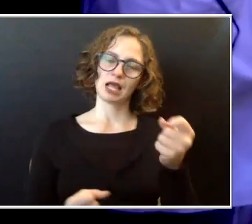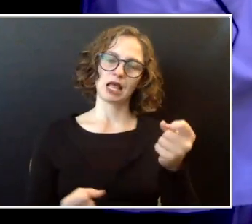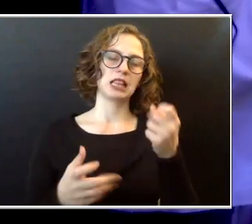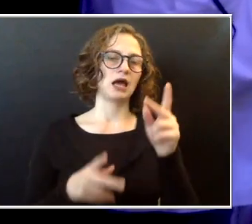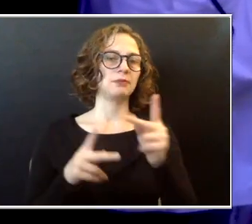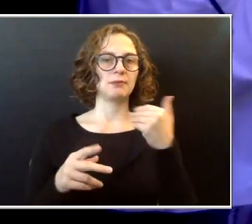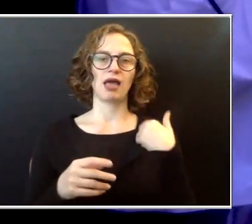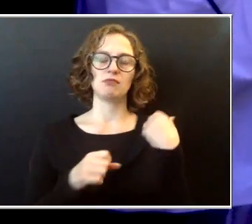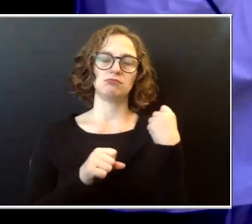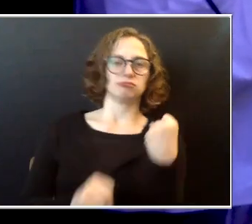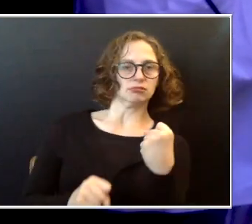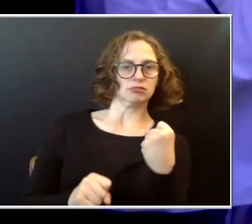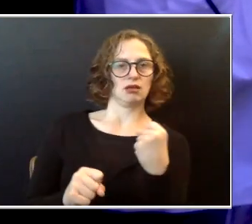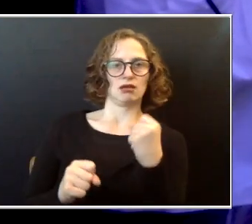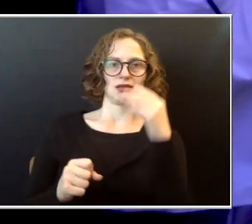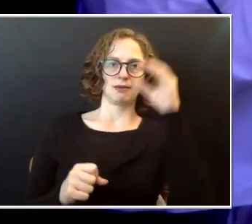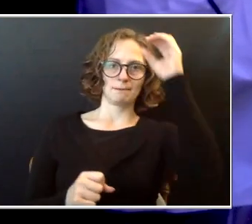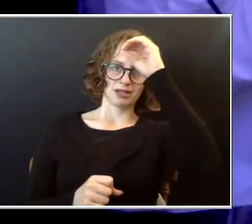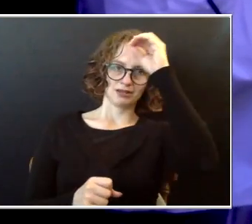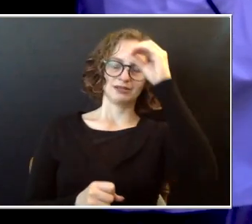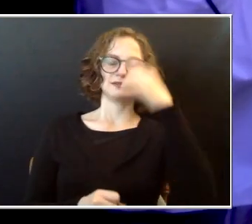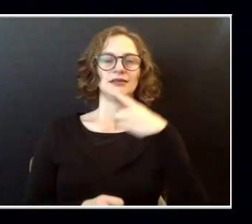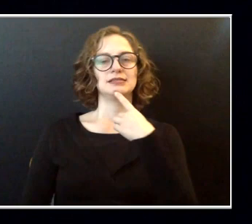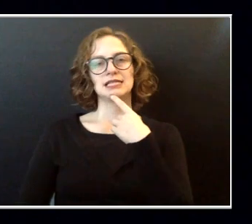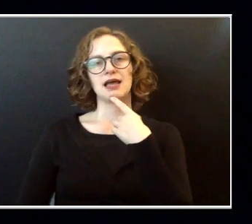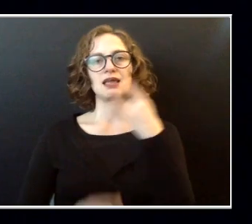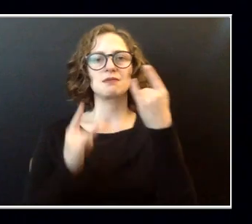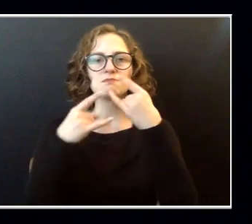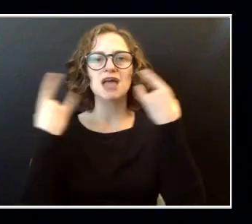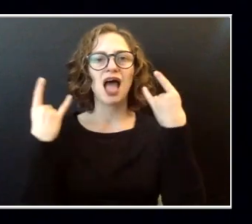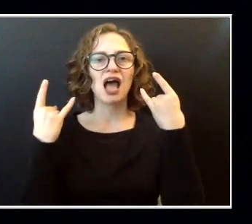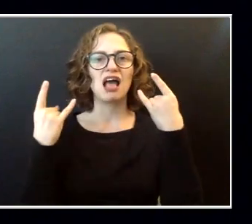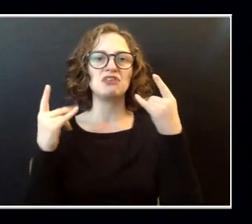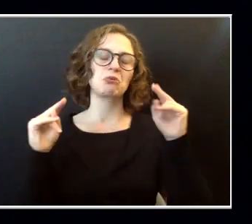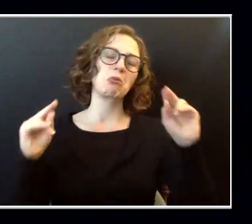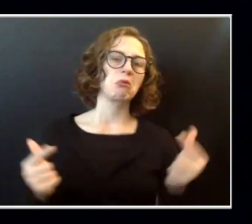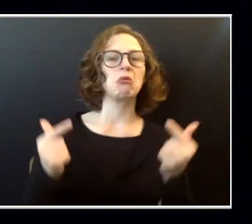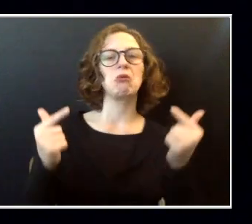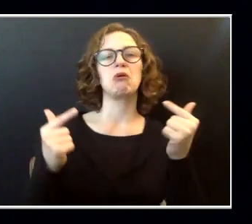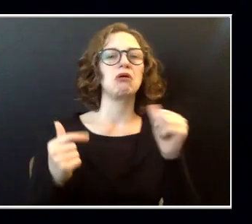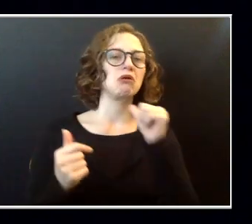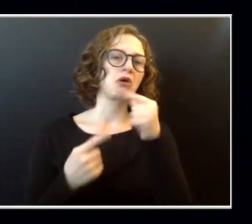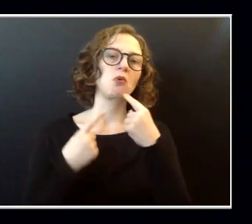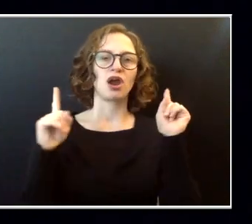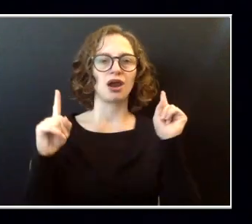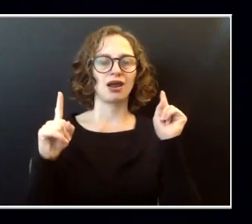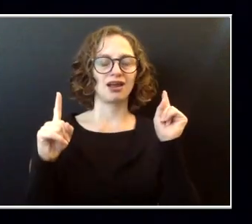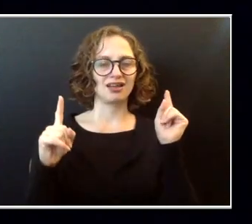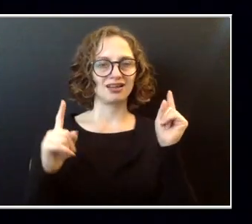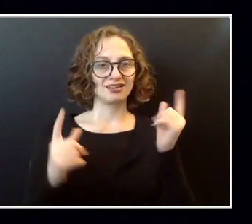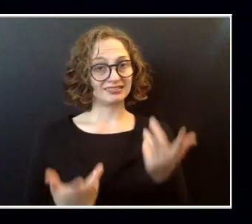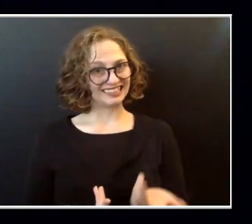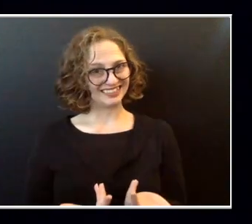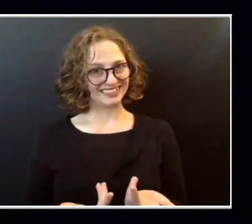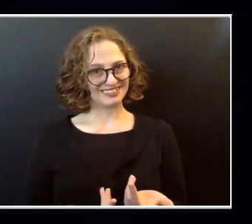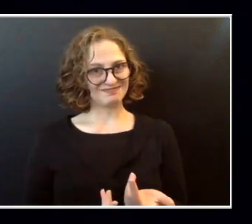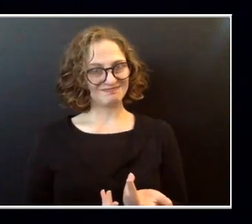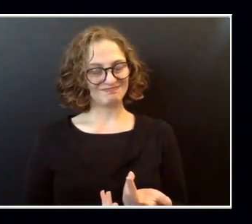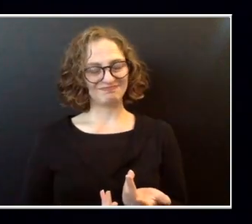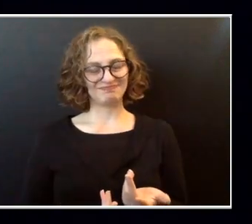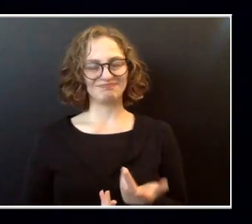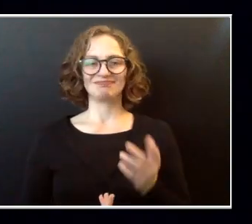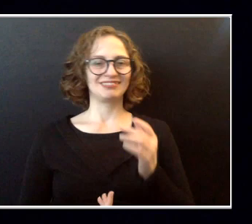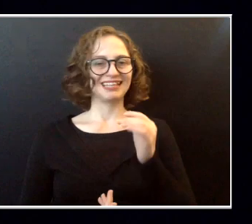work. I think, you know, just that black and white statement of masking doesn't work is really not catching the